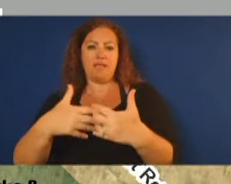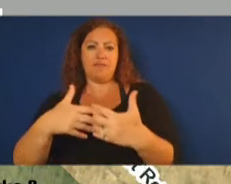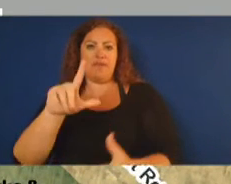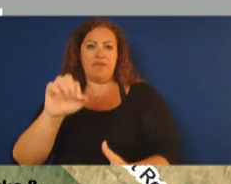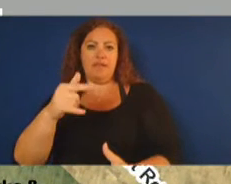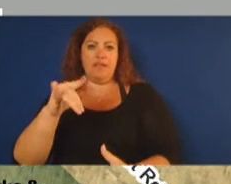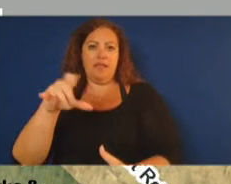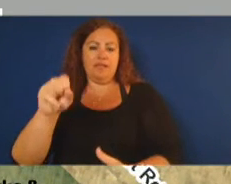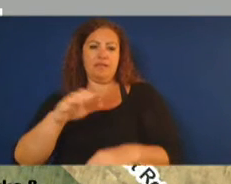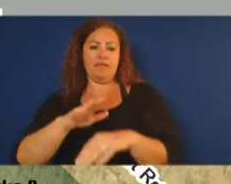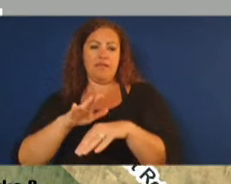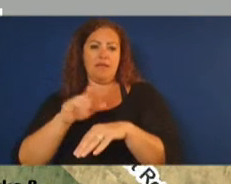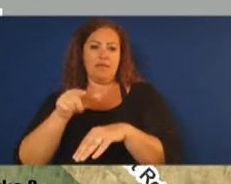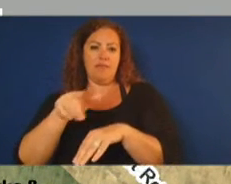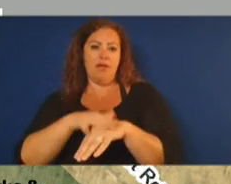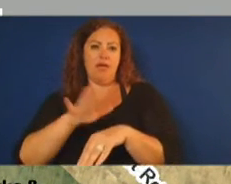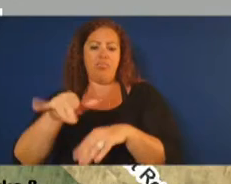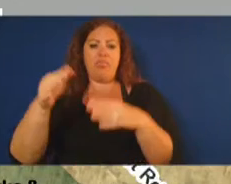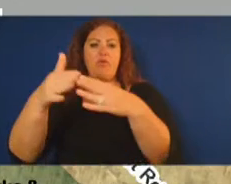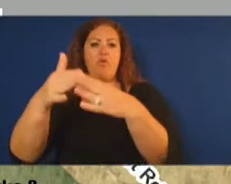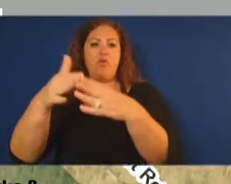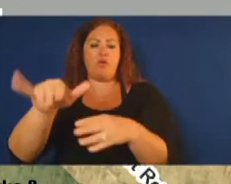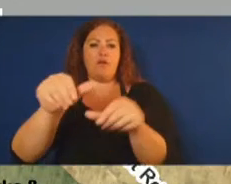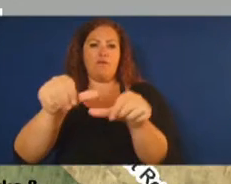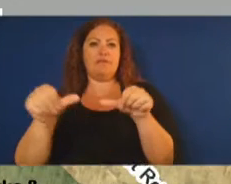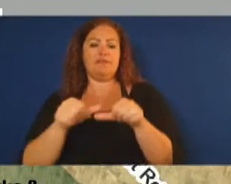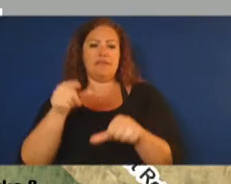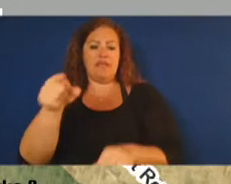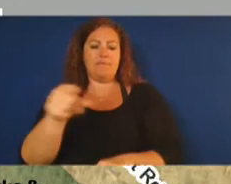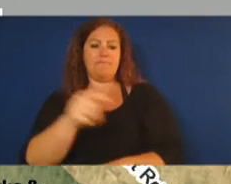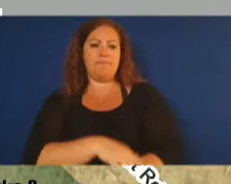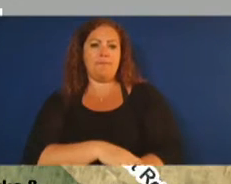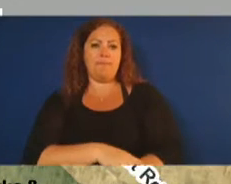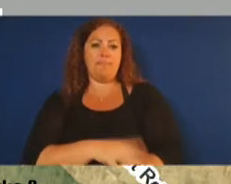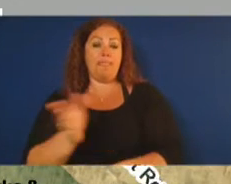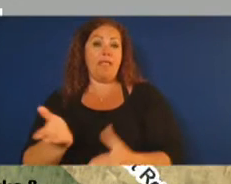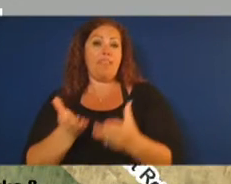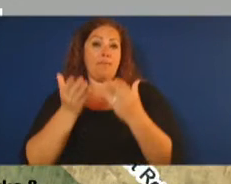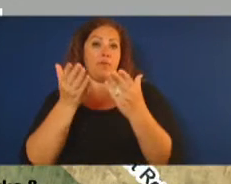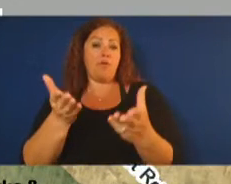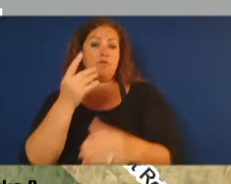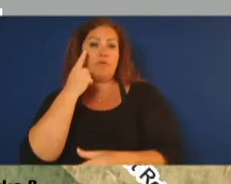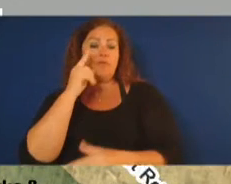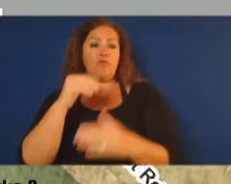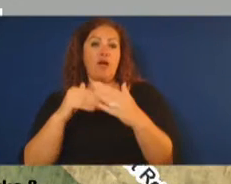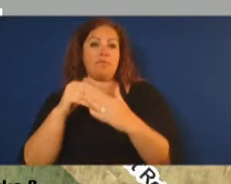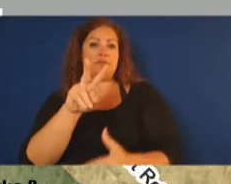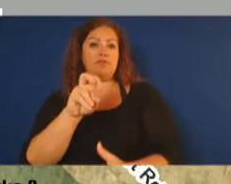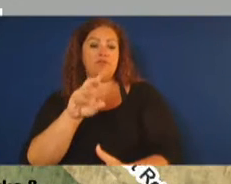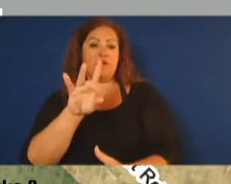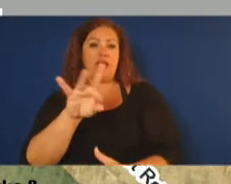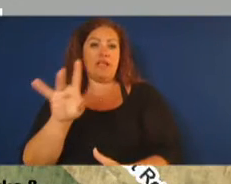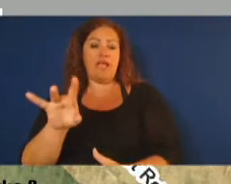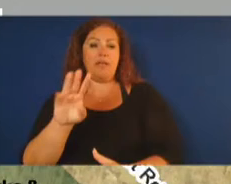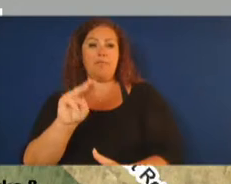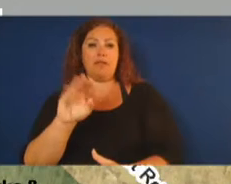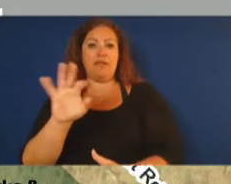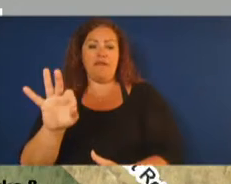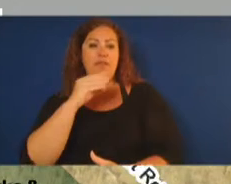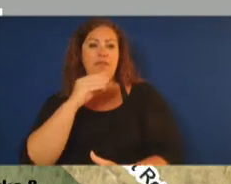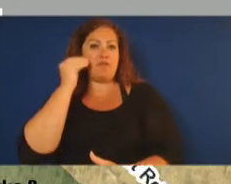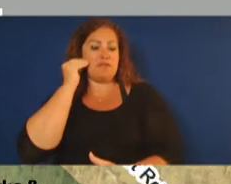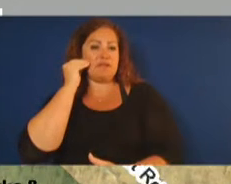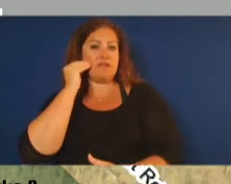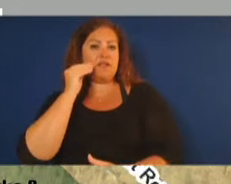on that far corner of the site The Proposal is for up to 288 multif family residential dwelling units at a